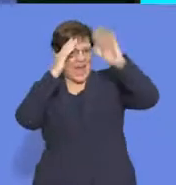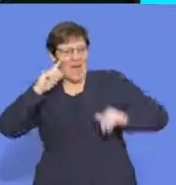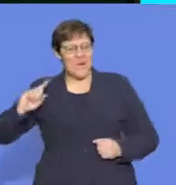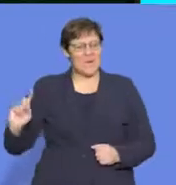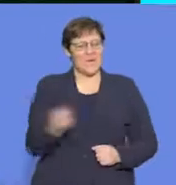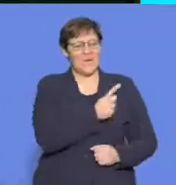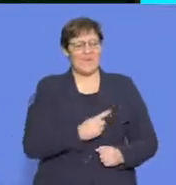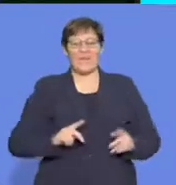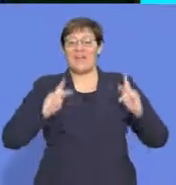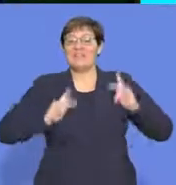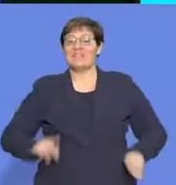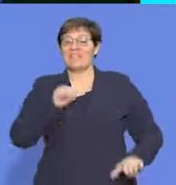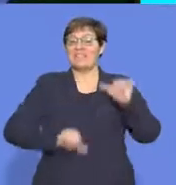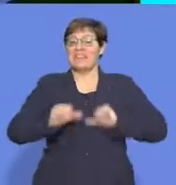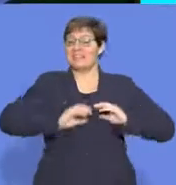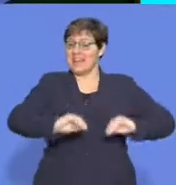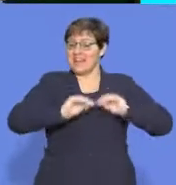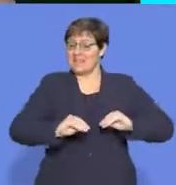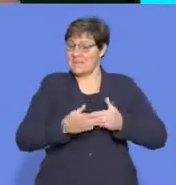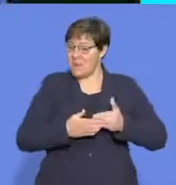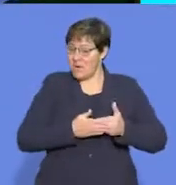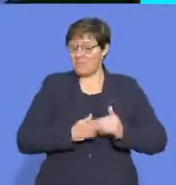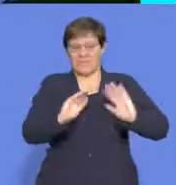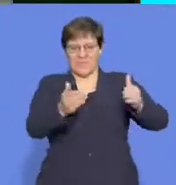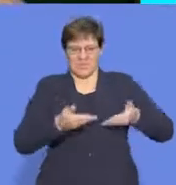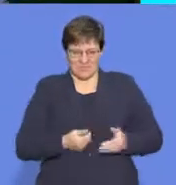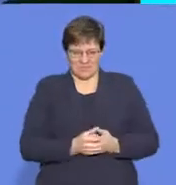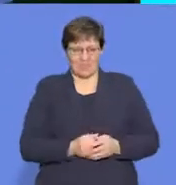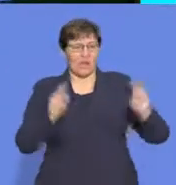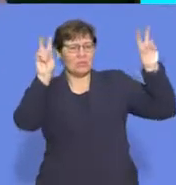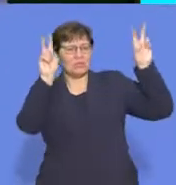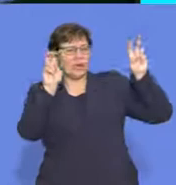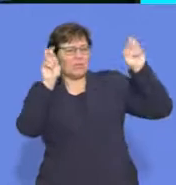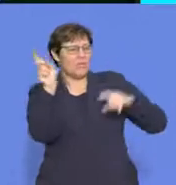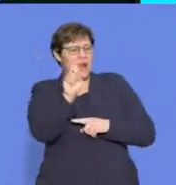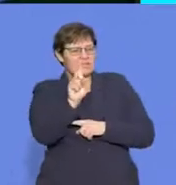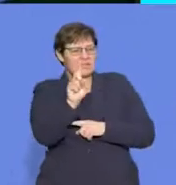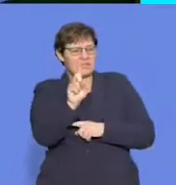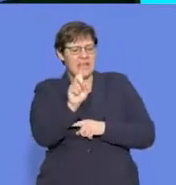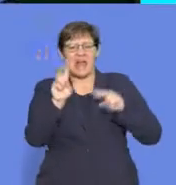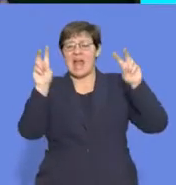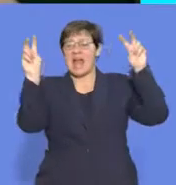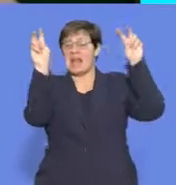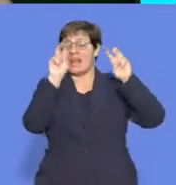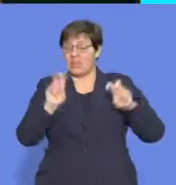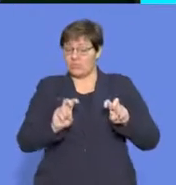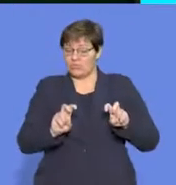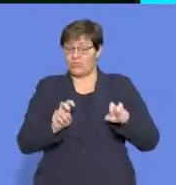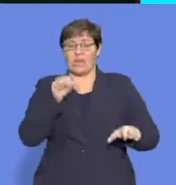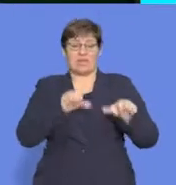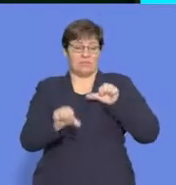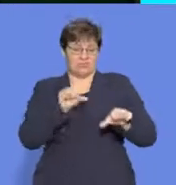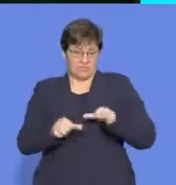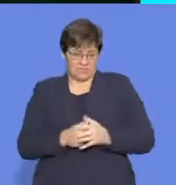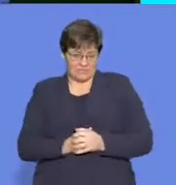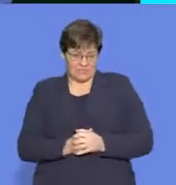Hello everyone, welcome to another physical sciences lesson, and our topic is all about electrochemistry. And we're going to